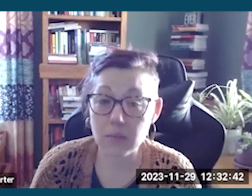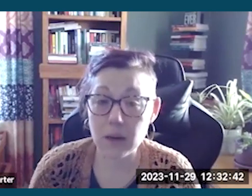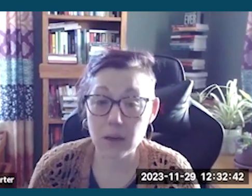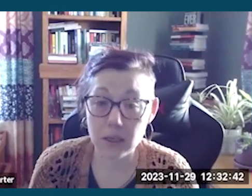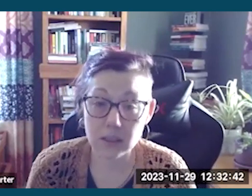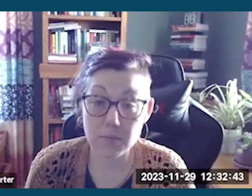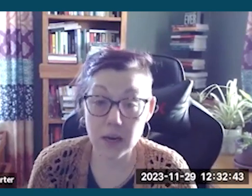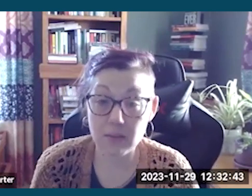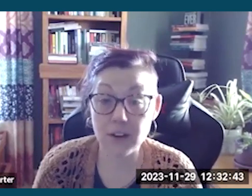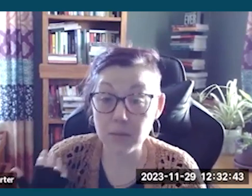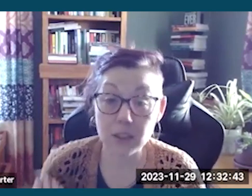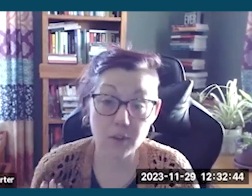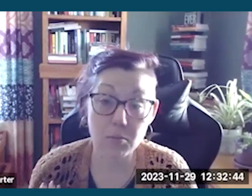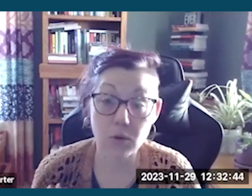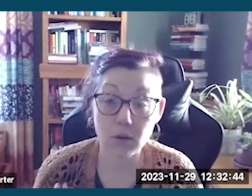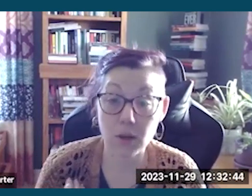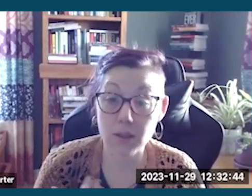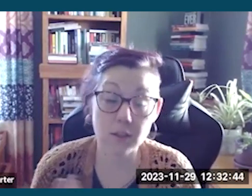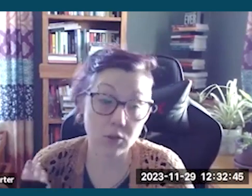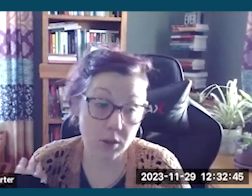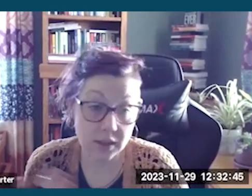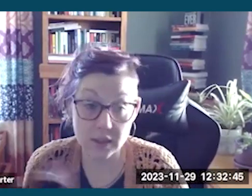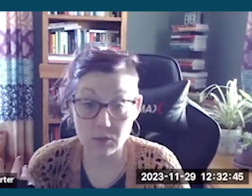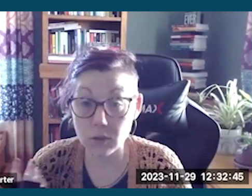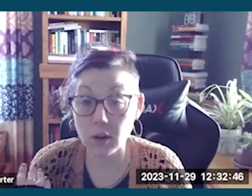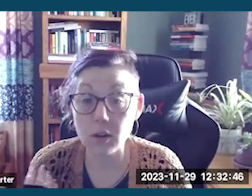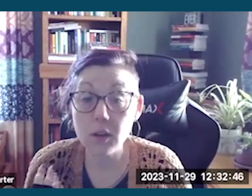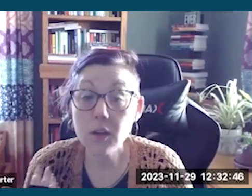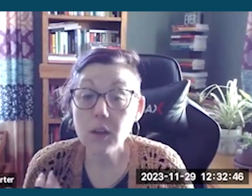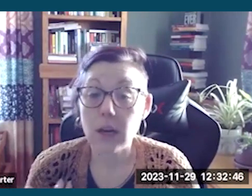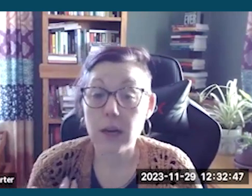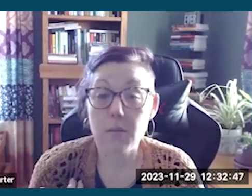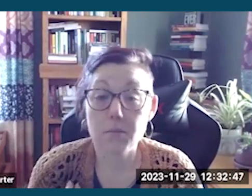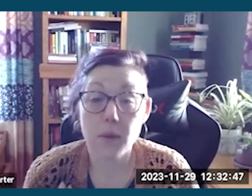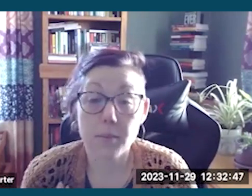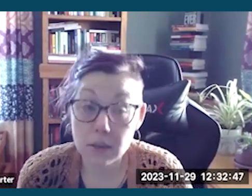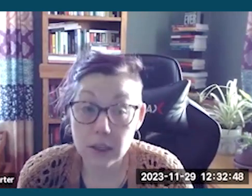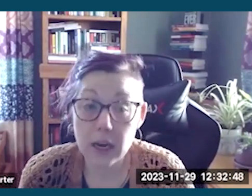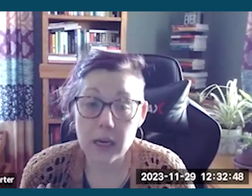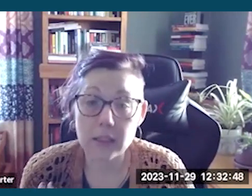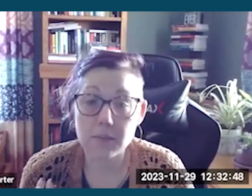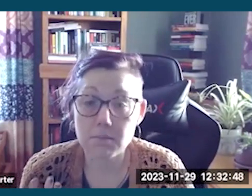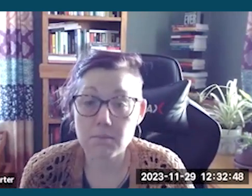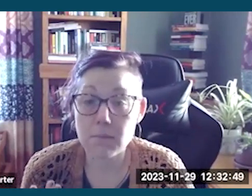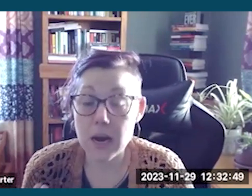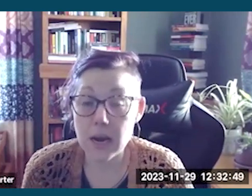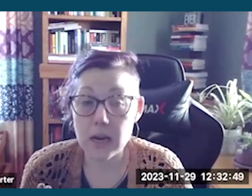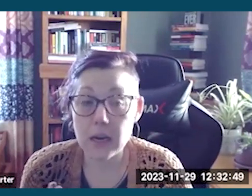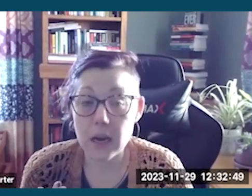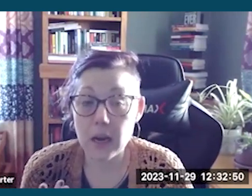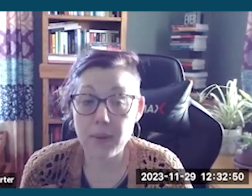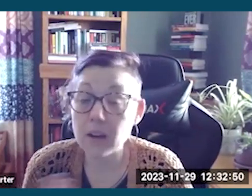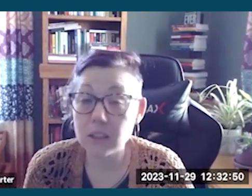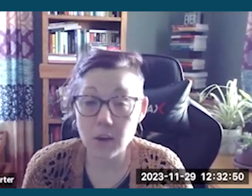can think about is my family is in rural Missouri, and